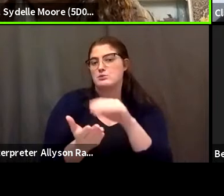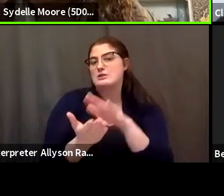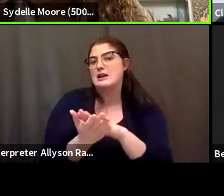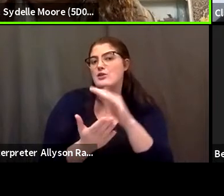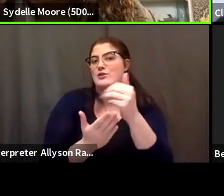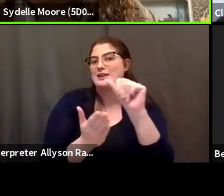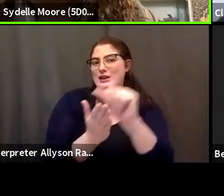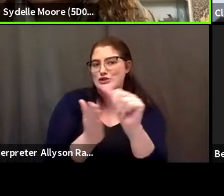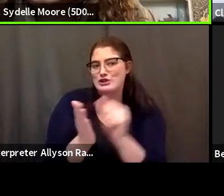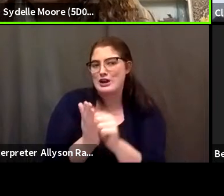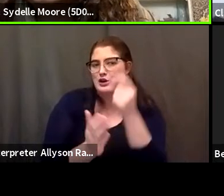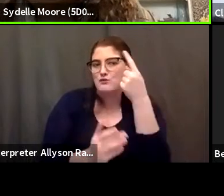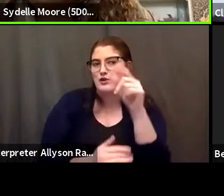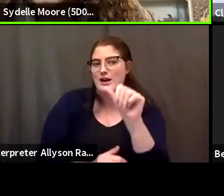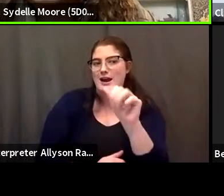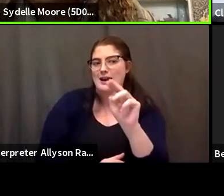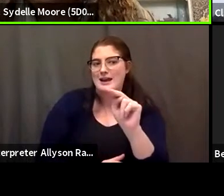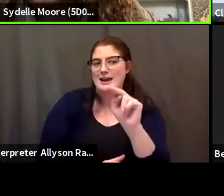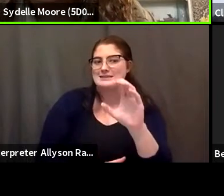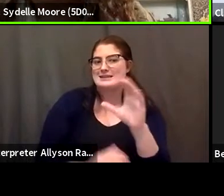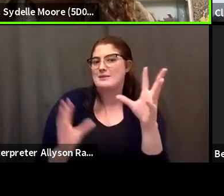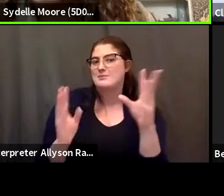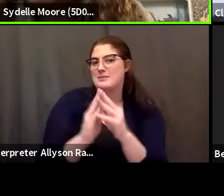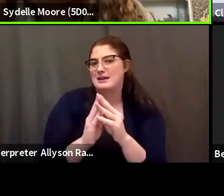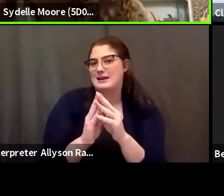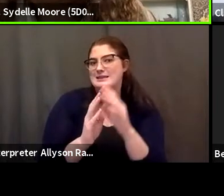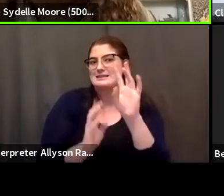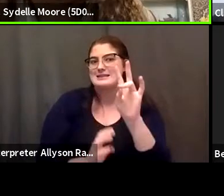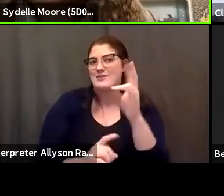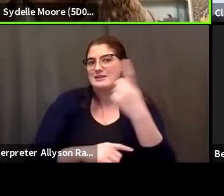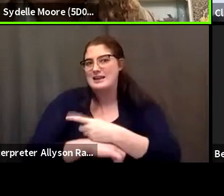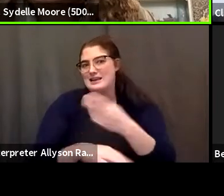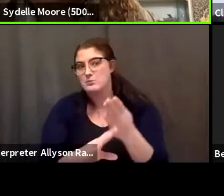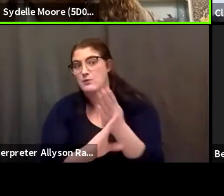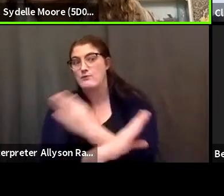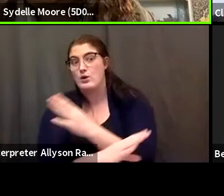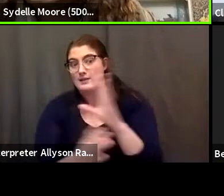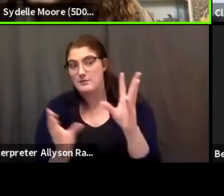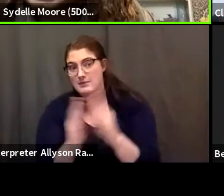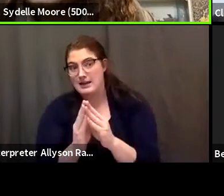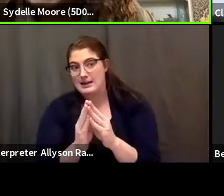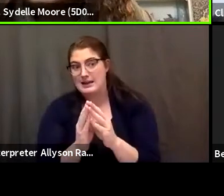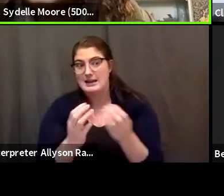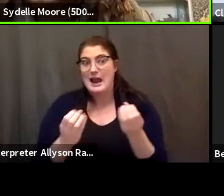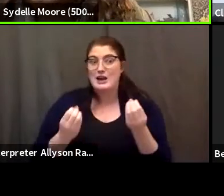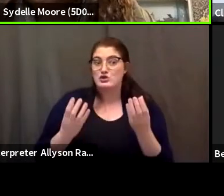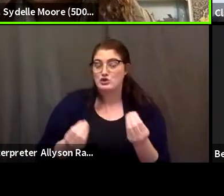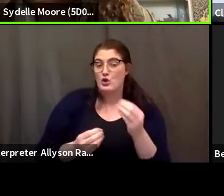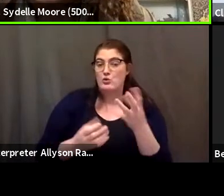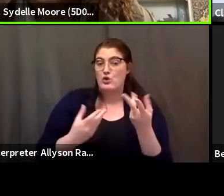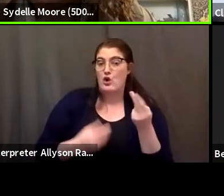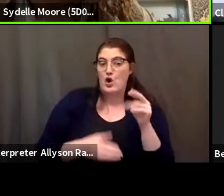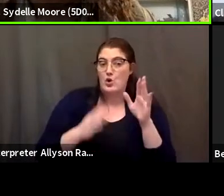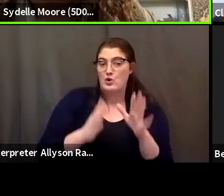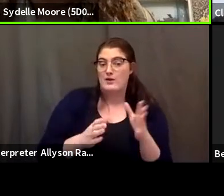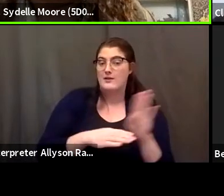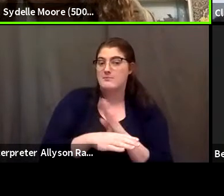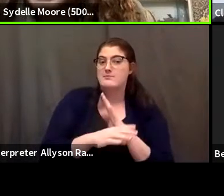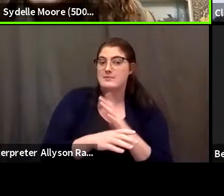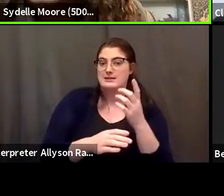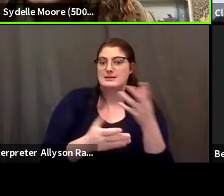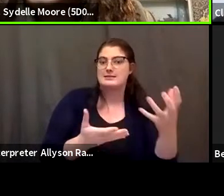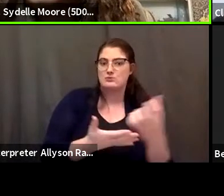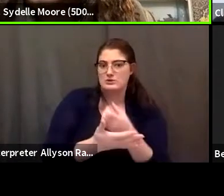at least 7 days in advance. And so the owner of the business did receive notice.